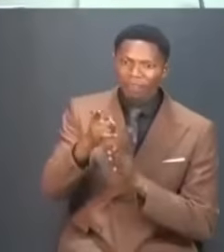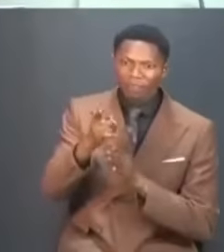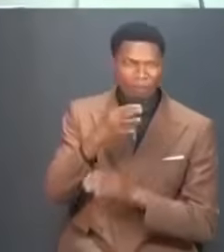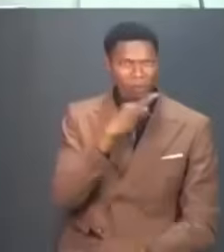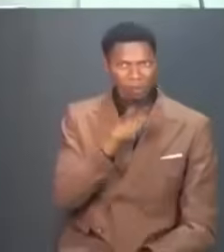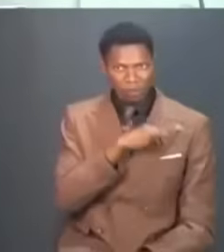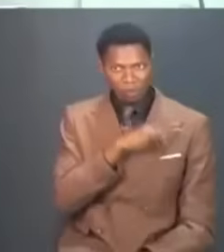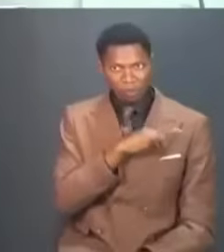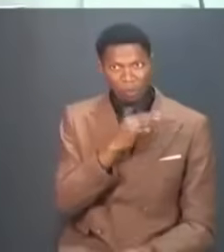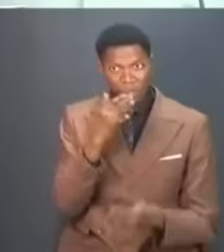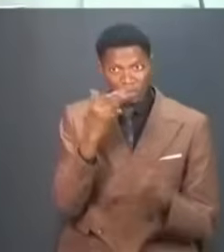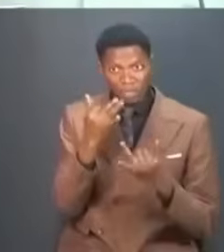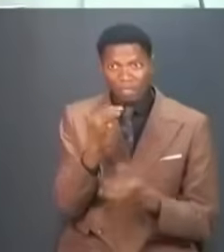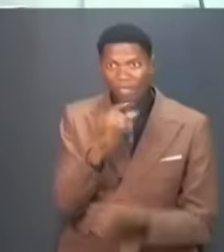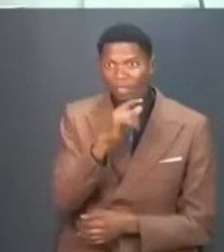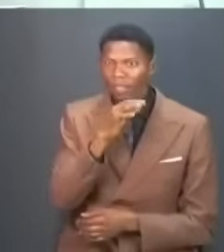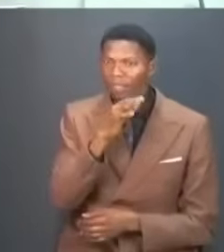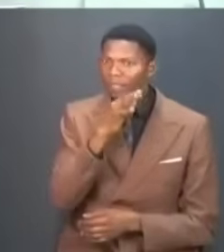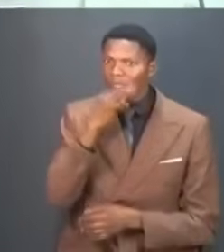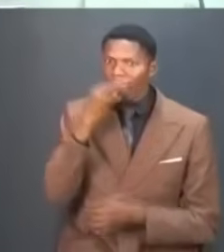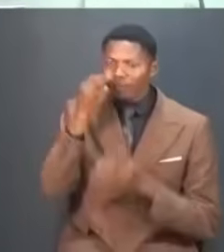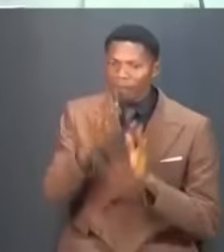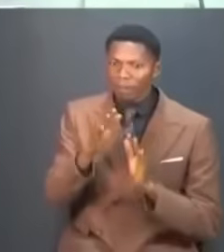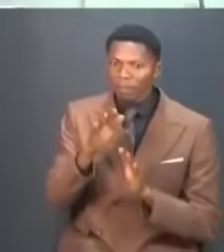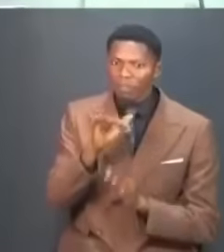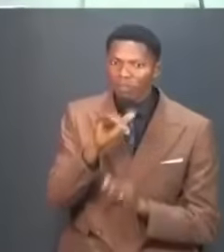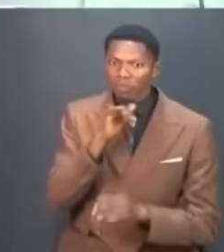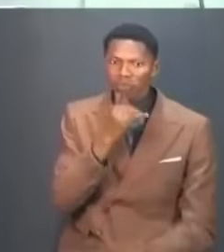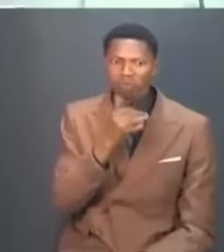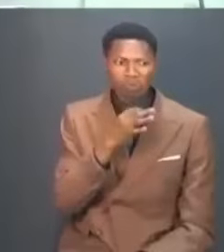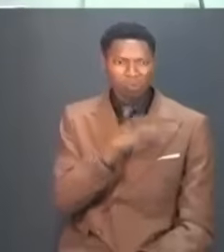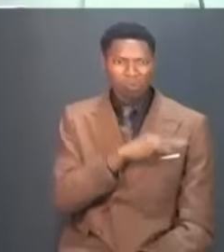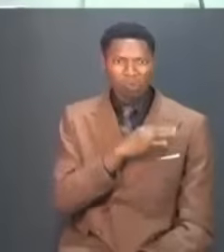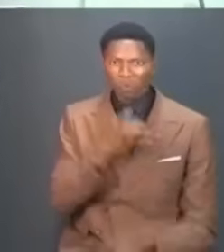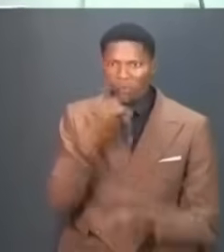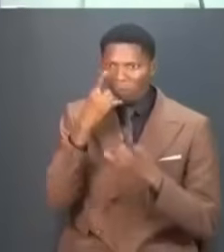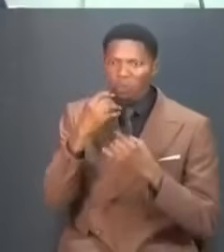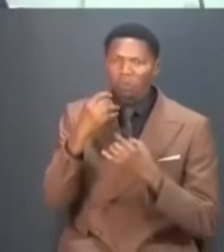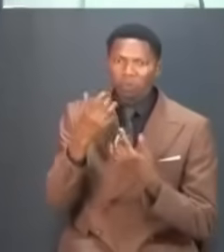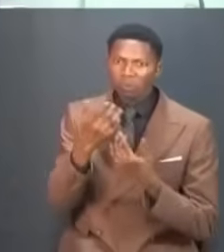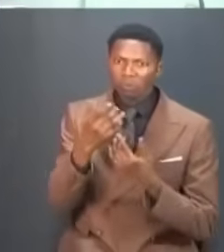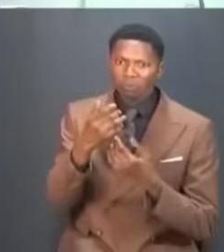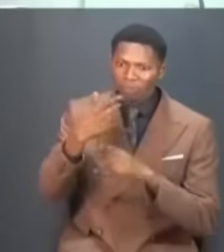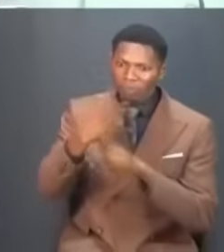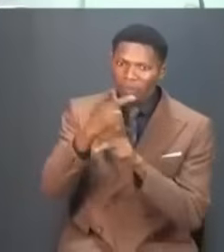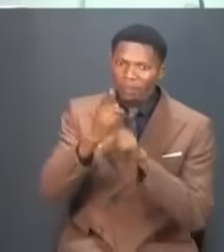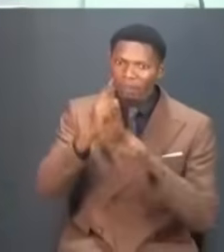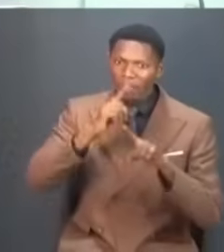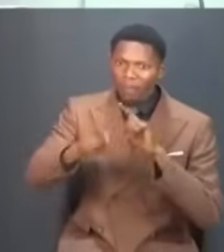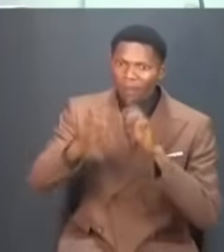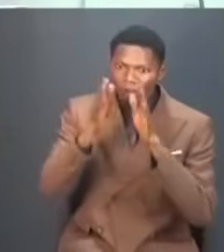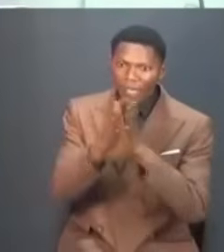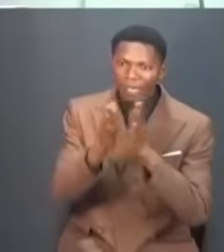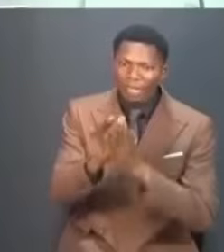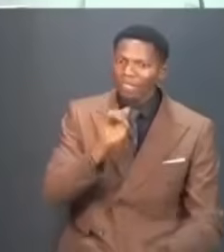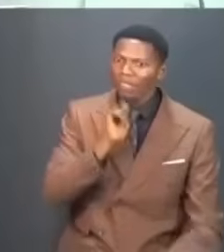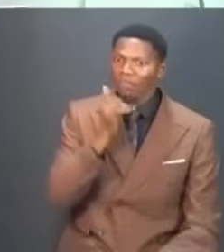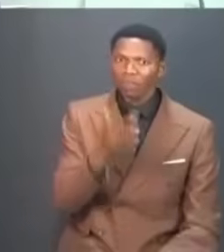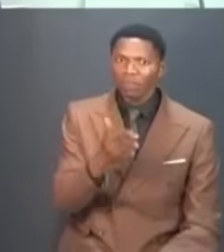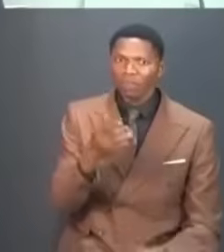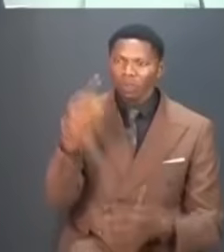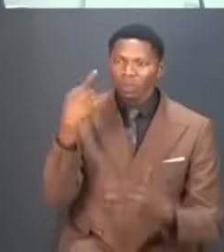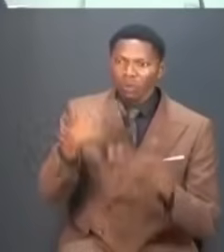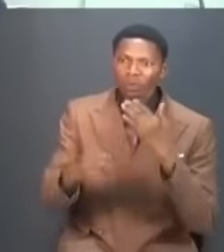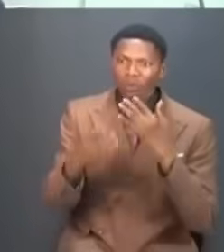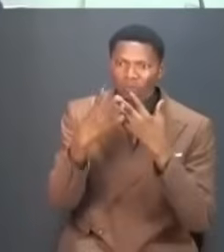farmers are not better off because they produce and the produce are not in demand. What measures is the minister putting